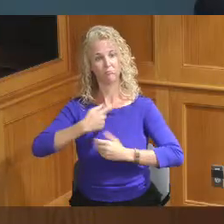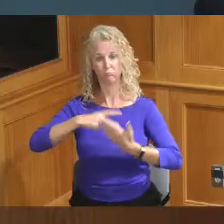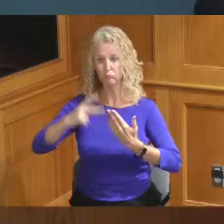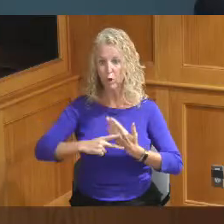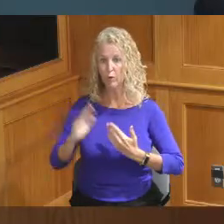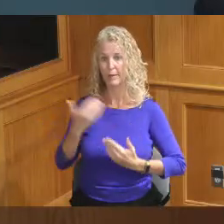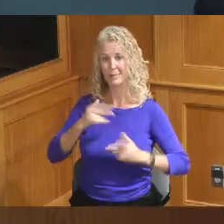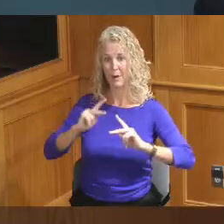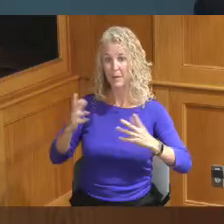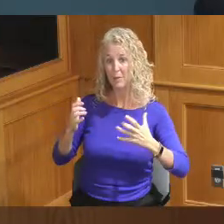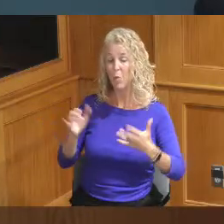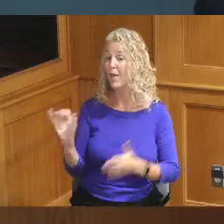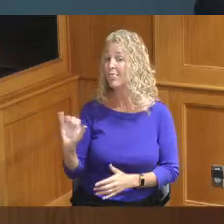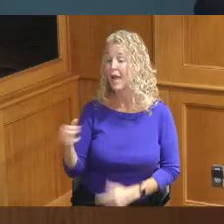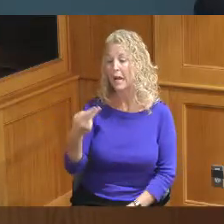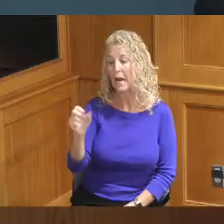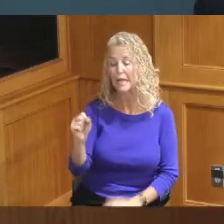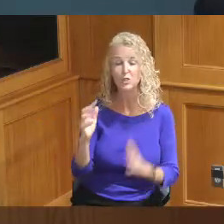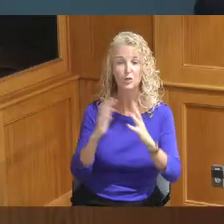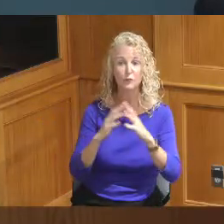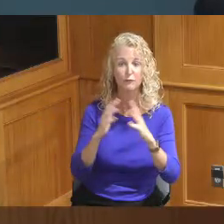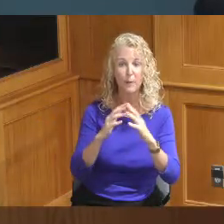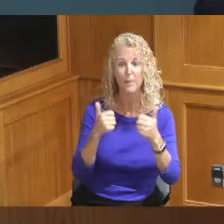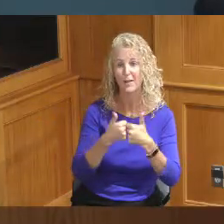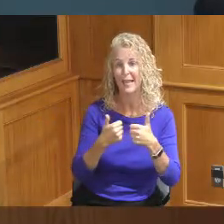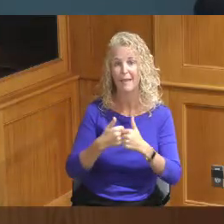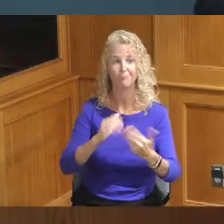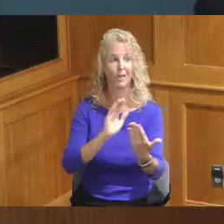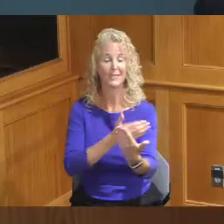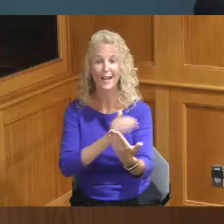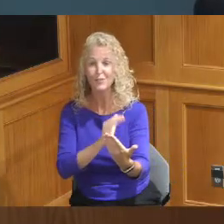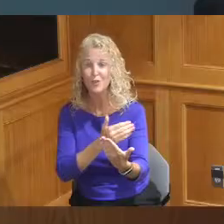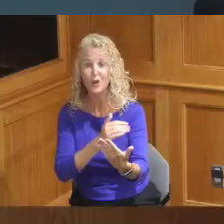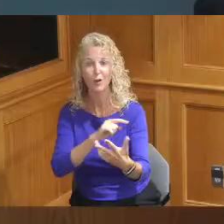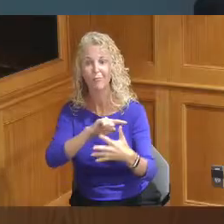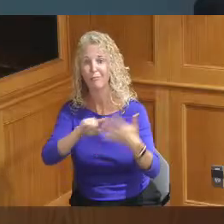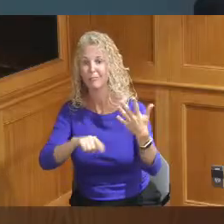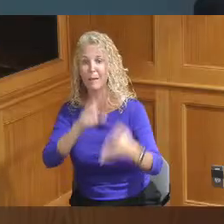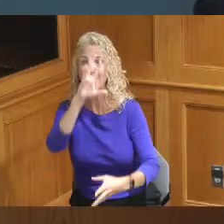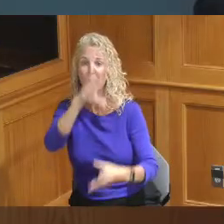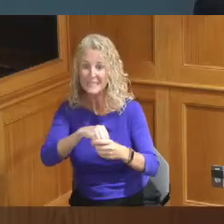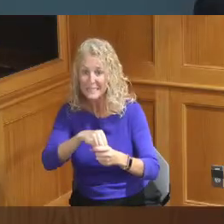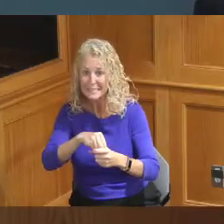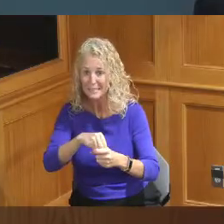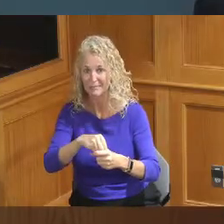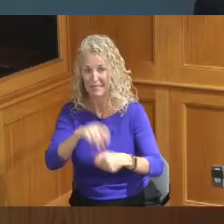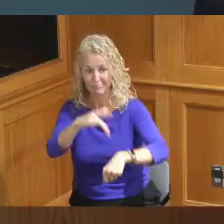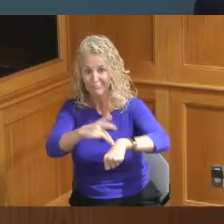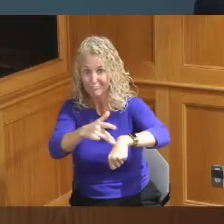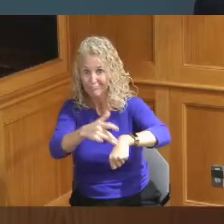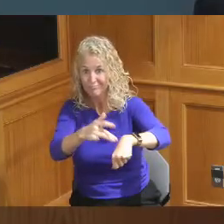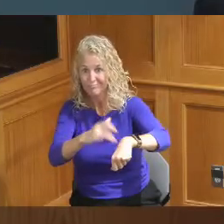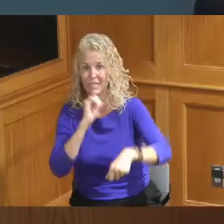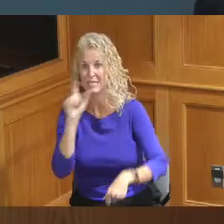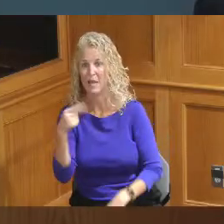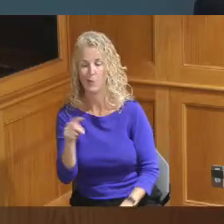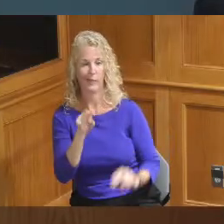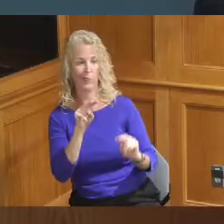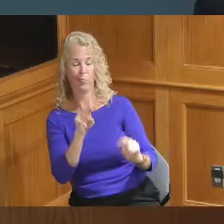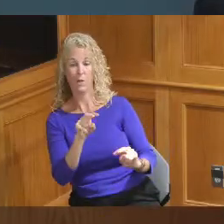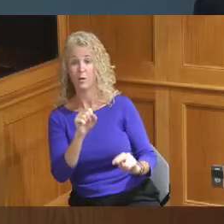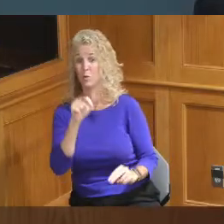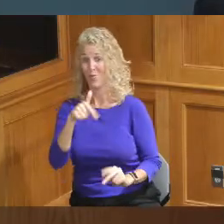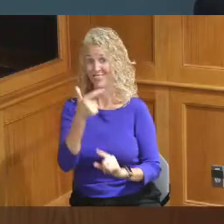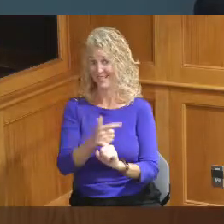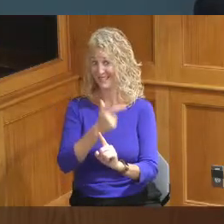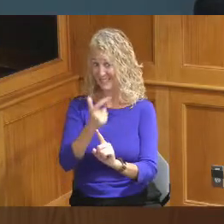want high school football games. They want more concerts. They want to be able to participate in that way. And so this